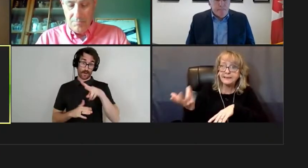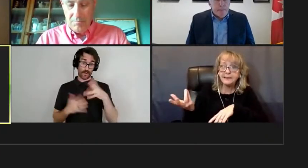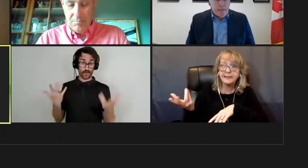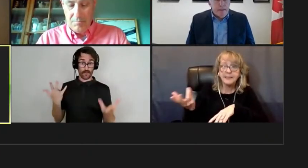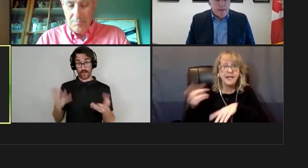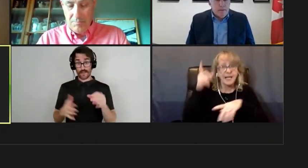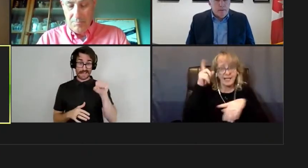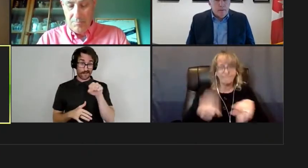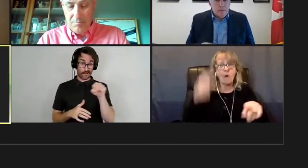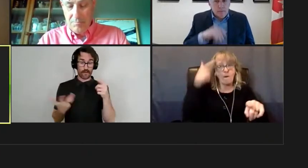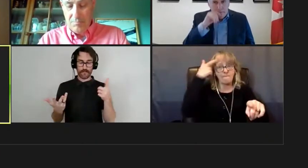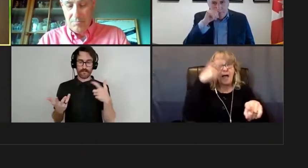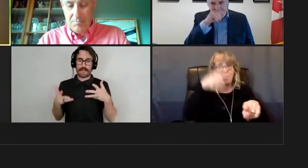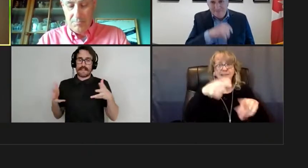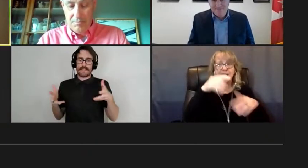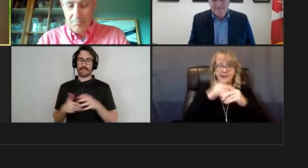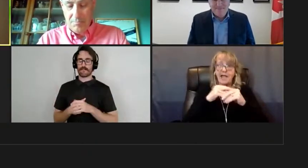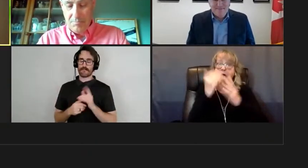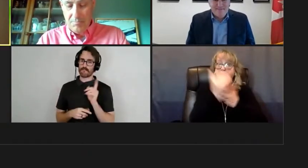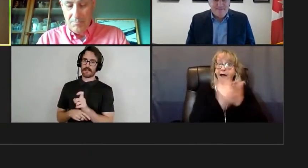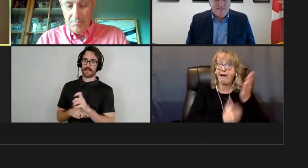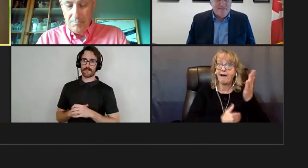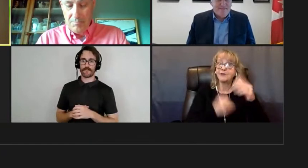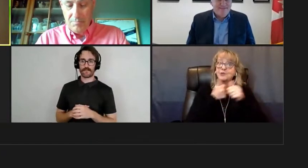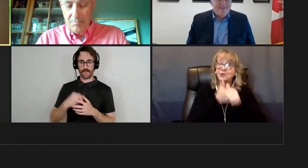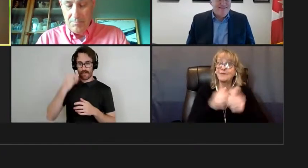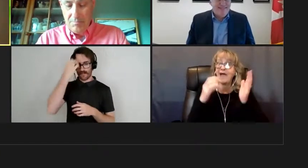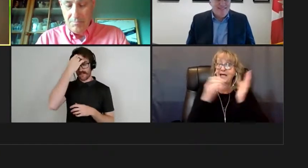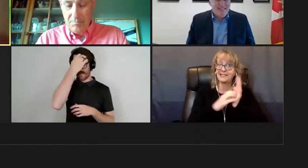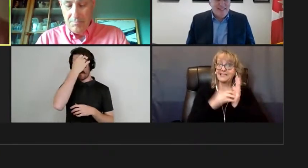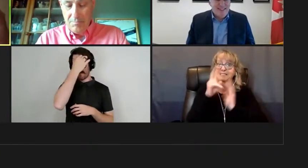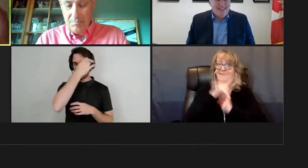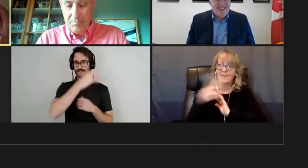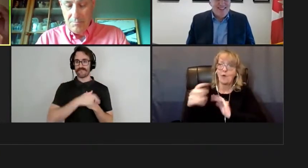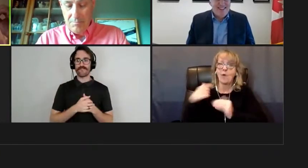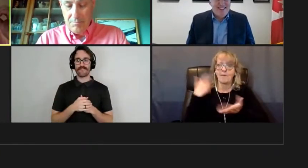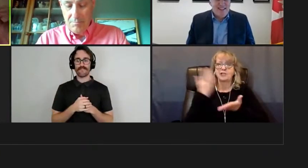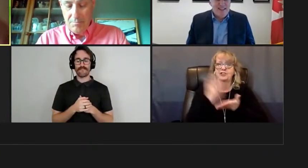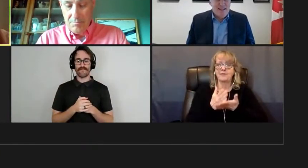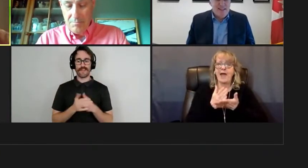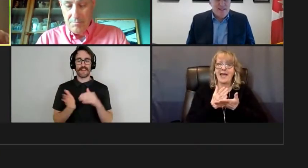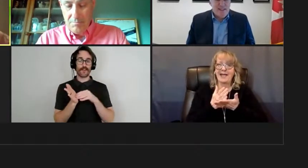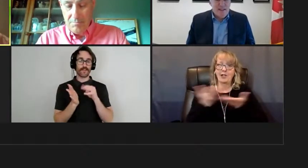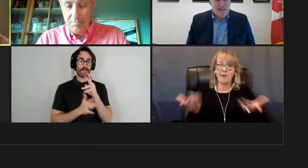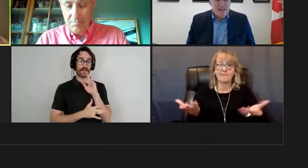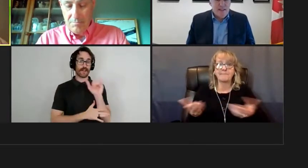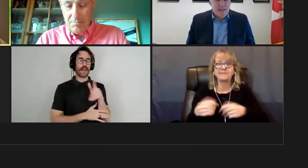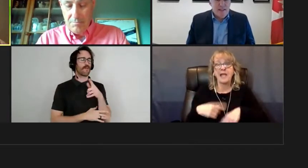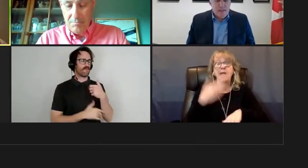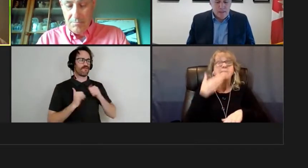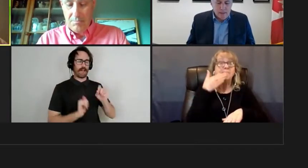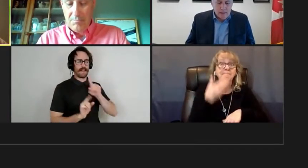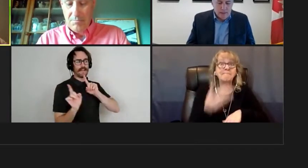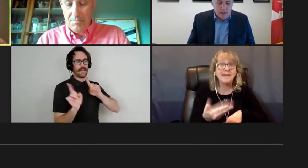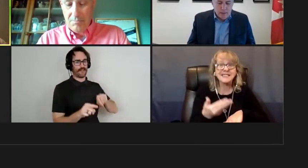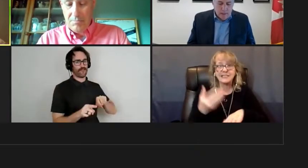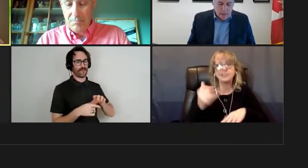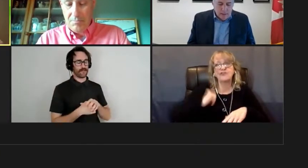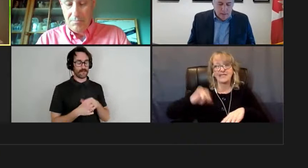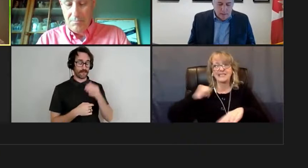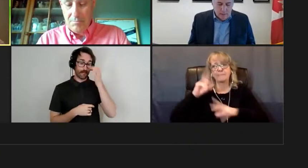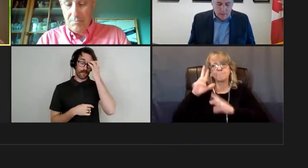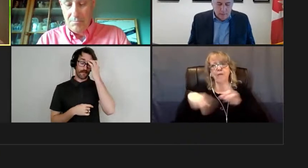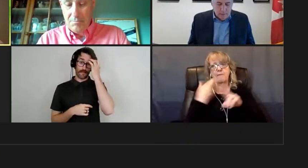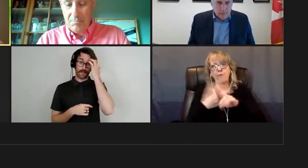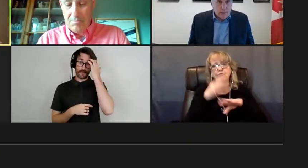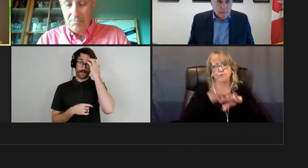And I'll leave it at that. Right. So thank you, Councillor. I'll try and answer some of those. And certainly